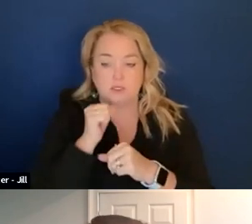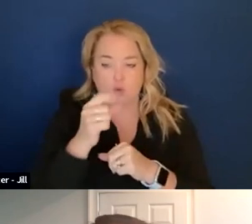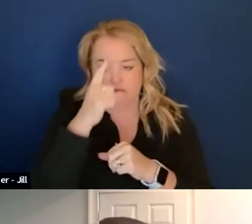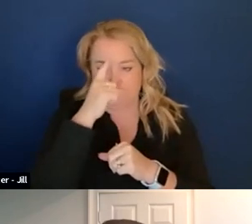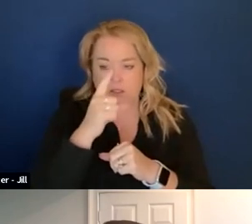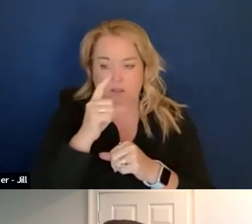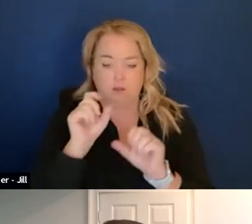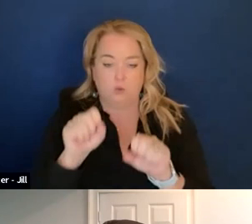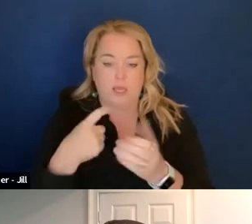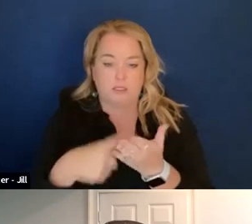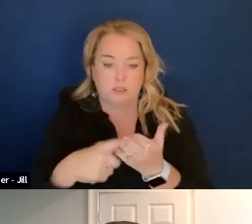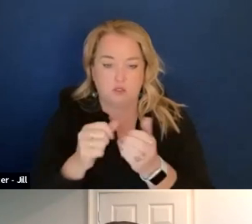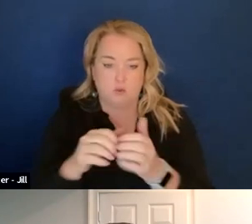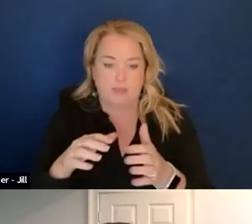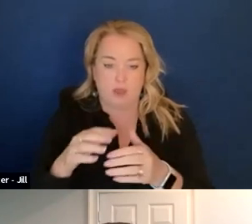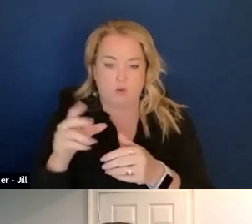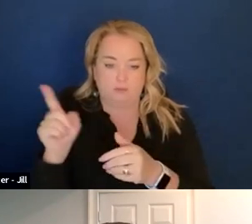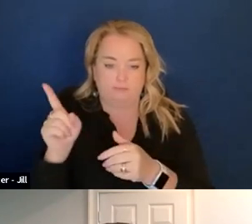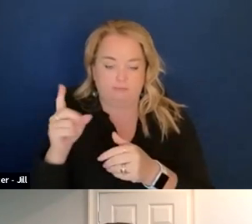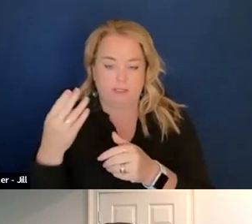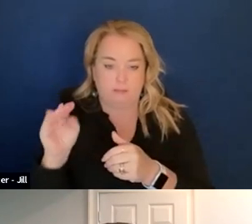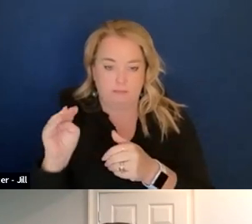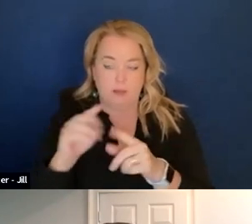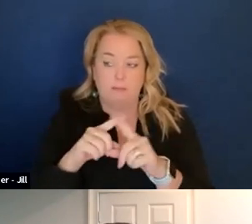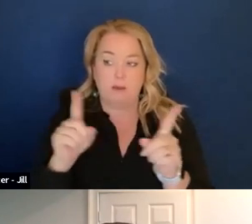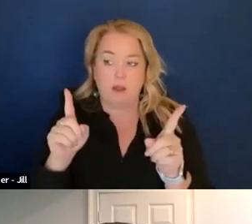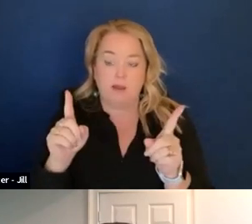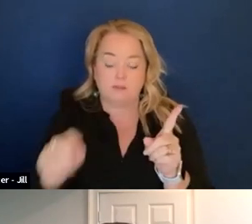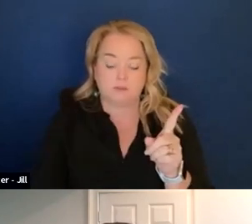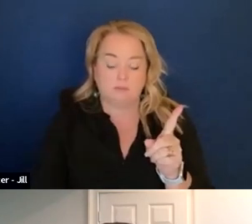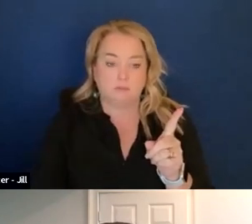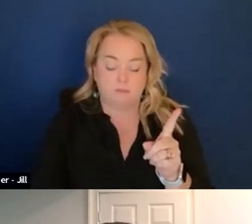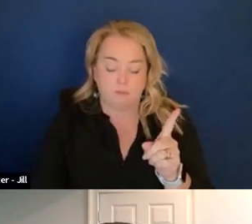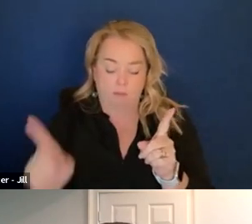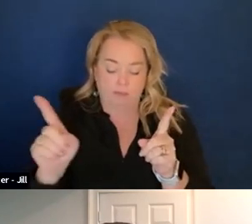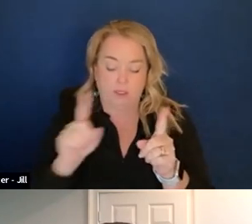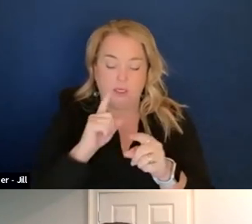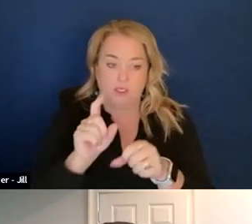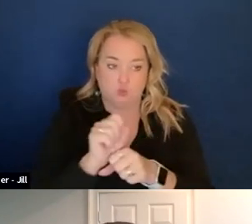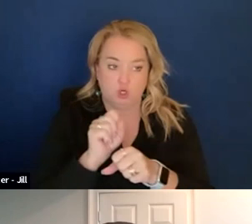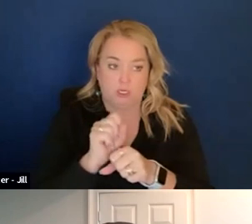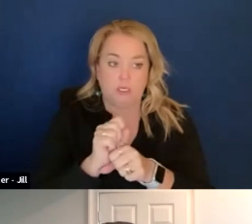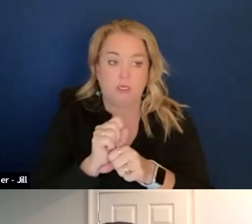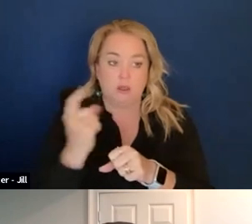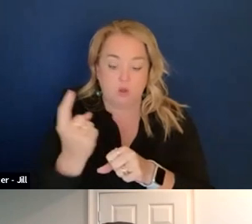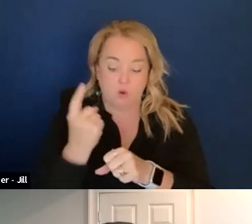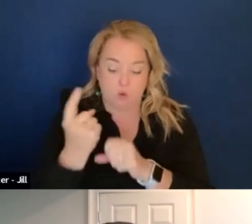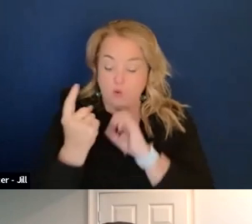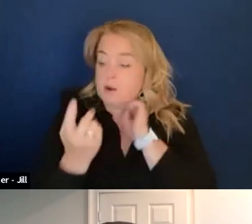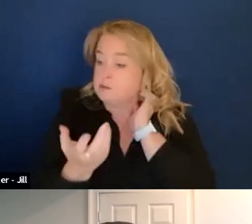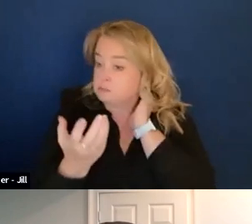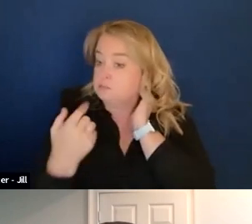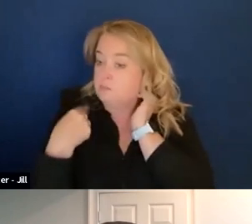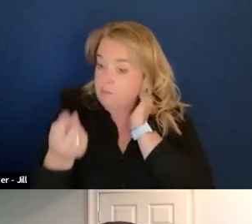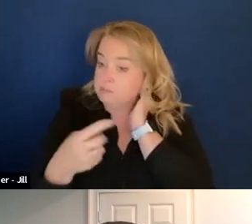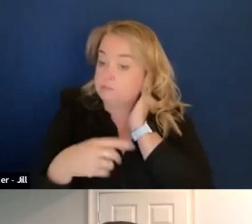fair to discuss it without him, unfortunately. But he has been working on this alone.